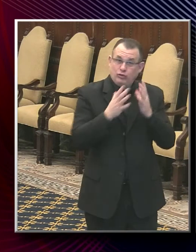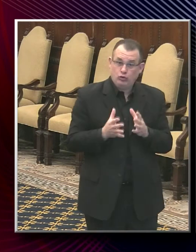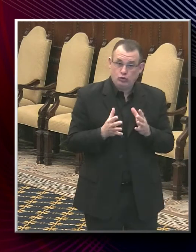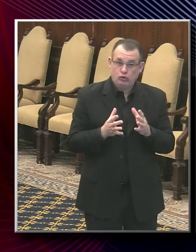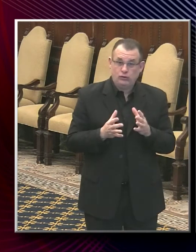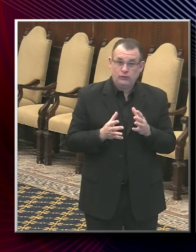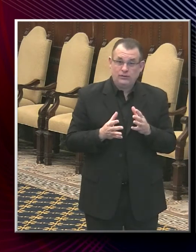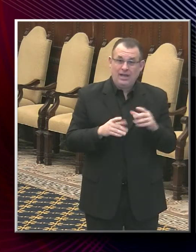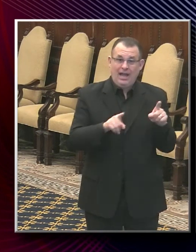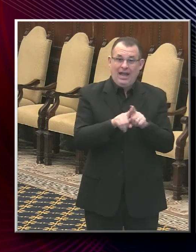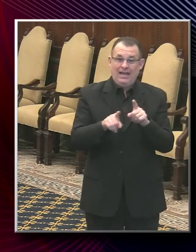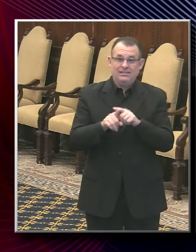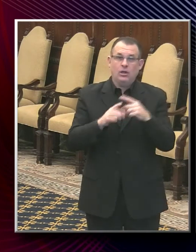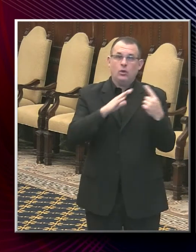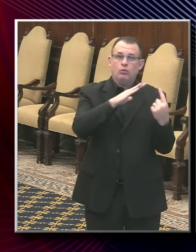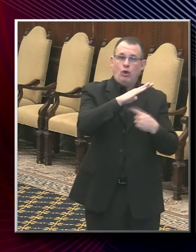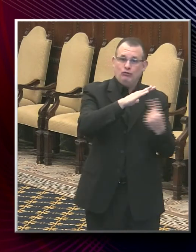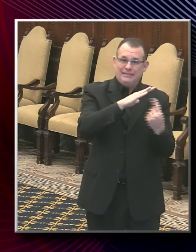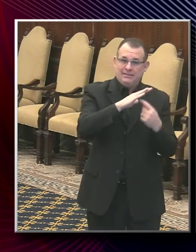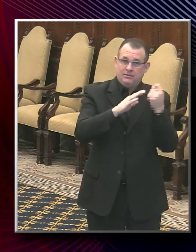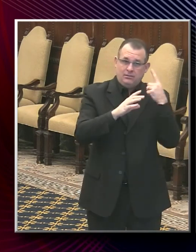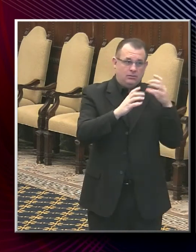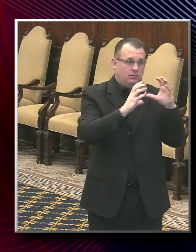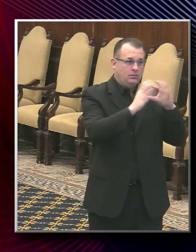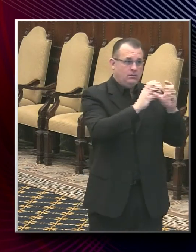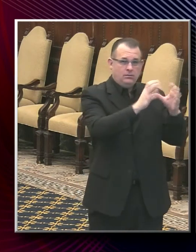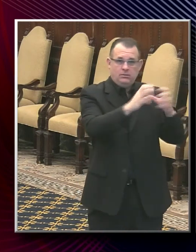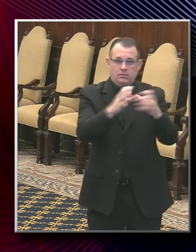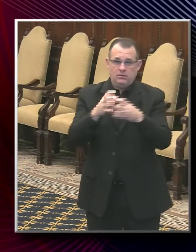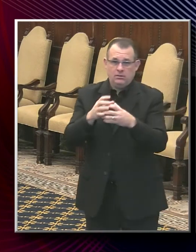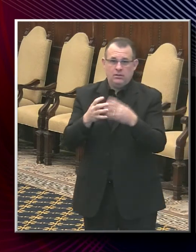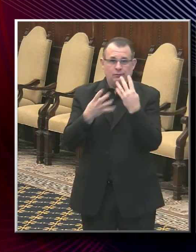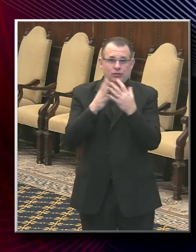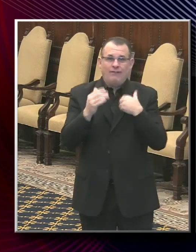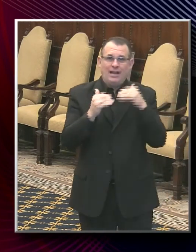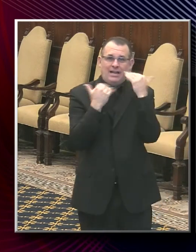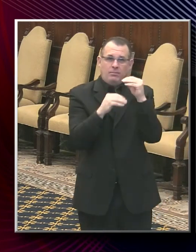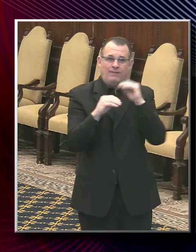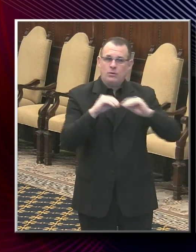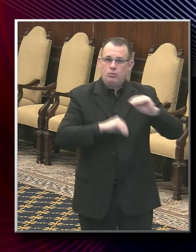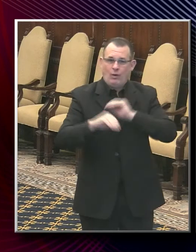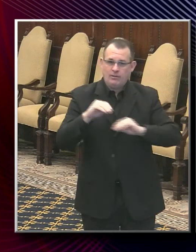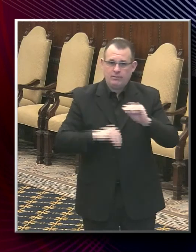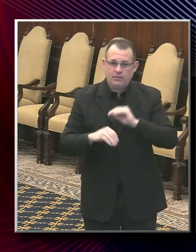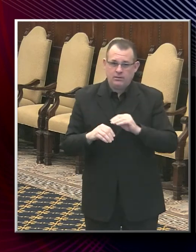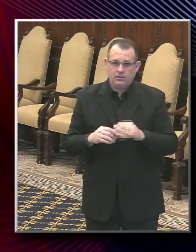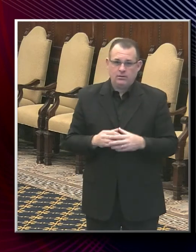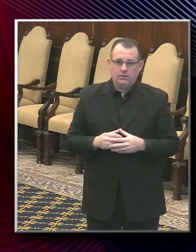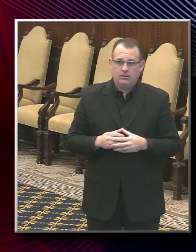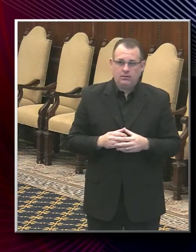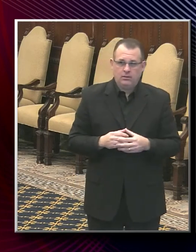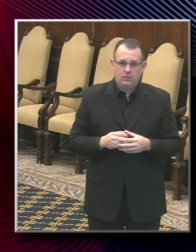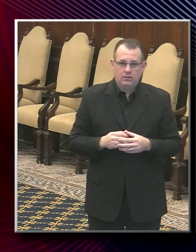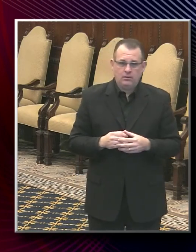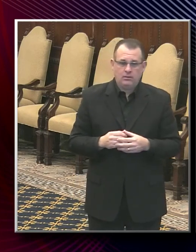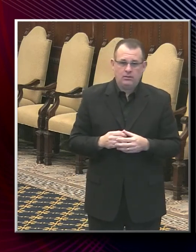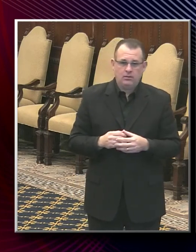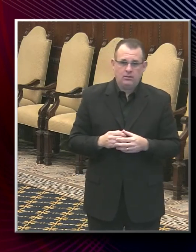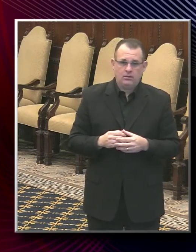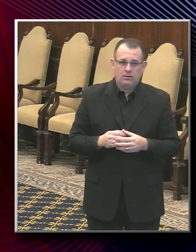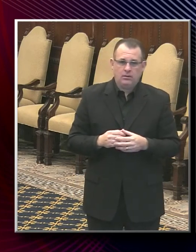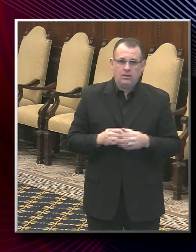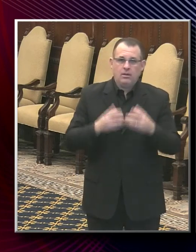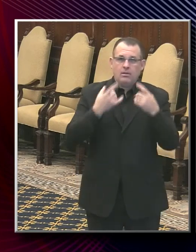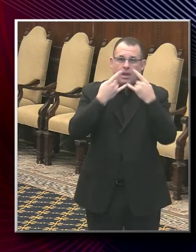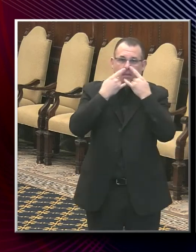a quarantine. And so prisoners do have limited movement. We have provided cloth masks to all